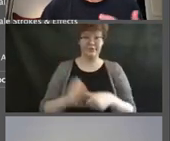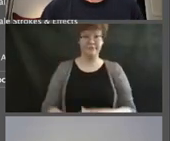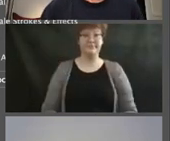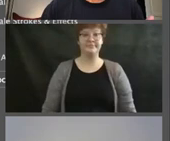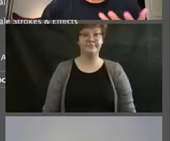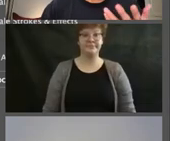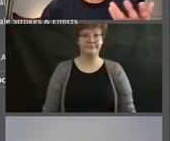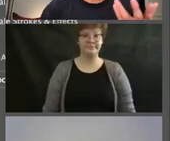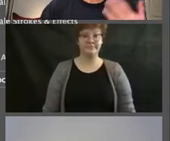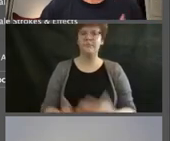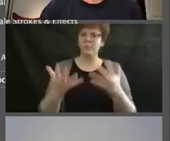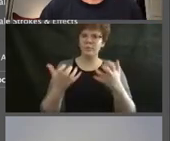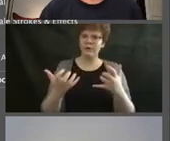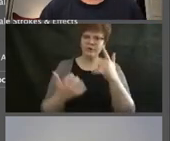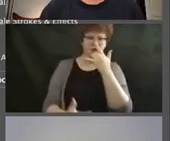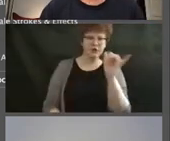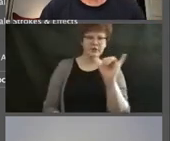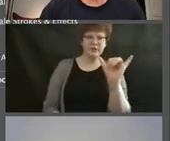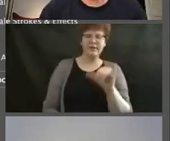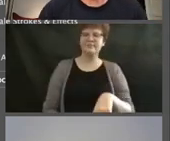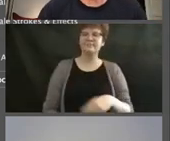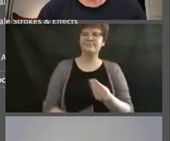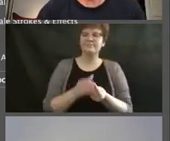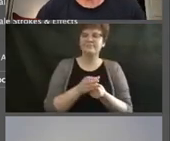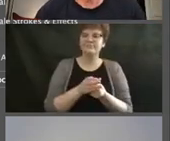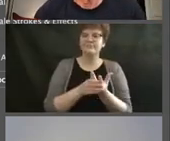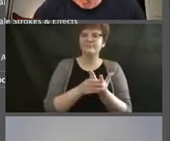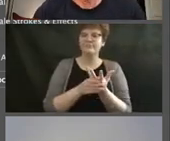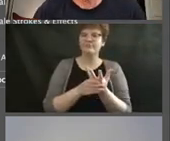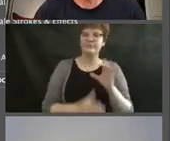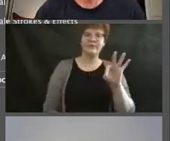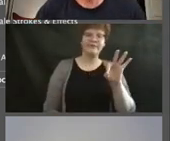it to look somewhat like ferns, but instead we're going to use what is called